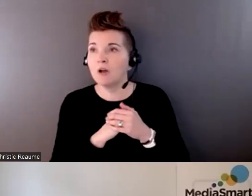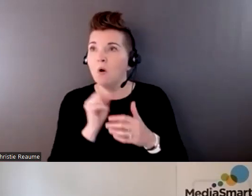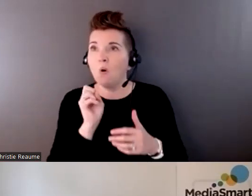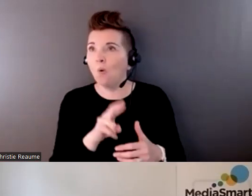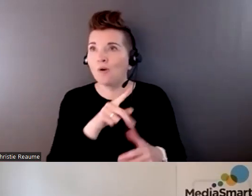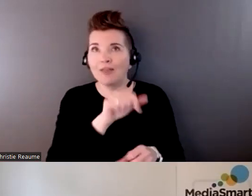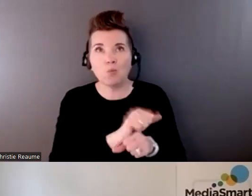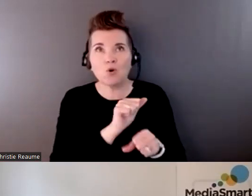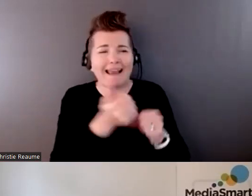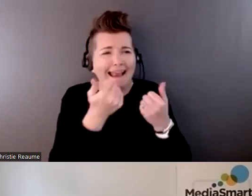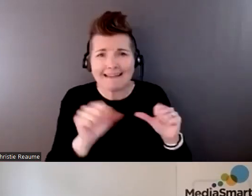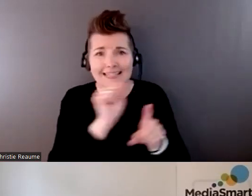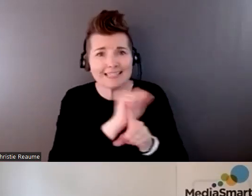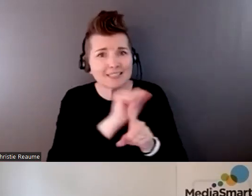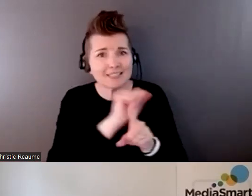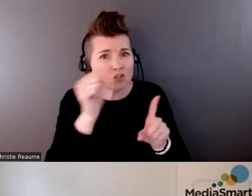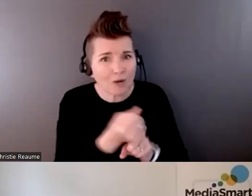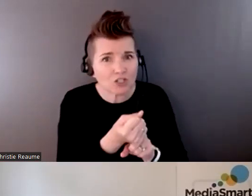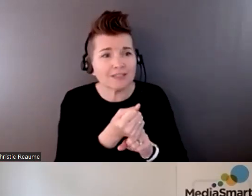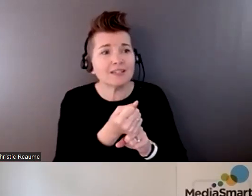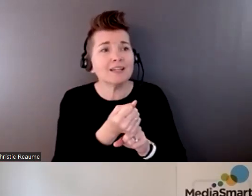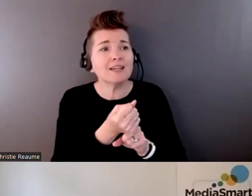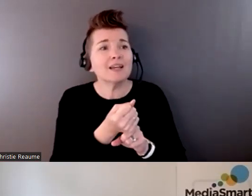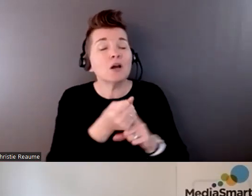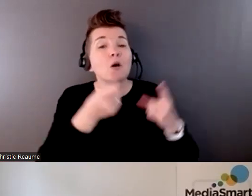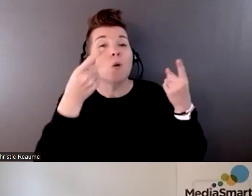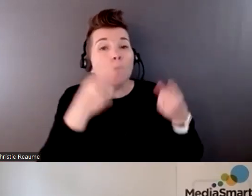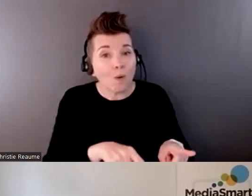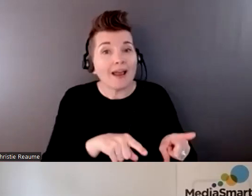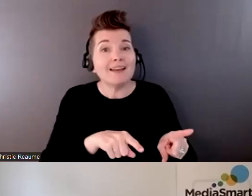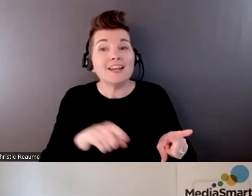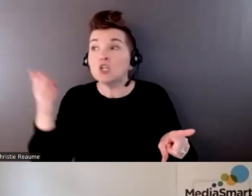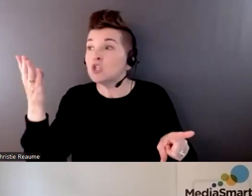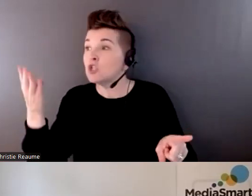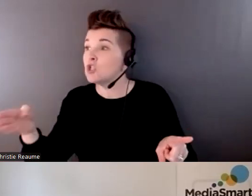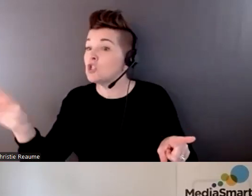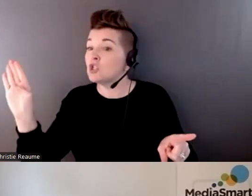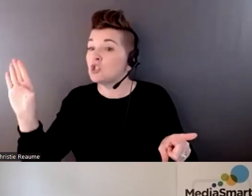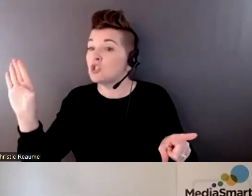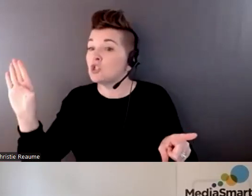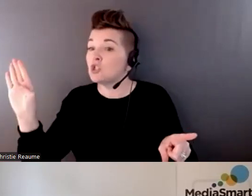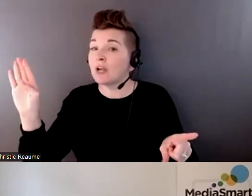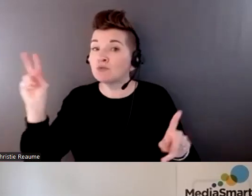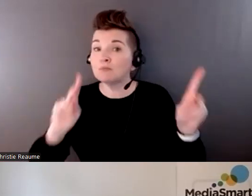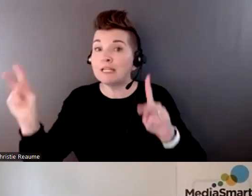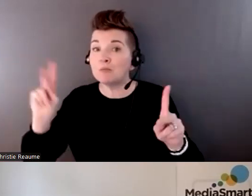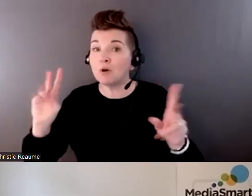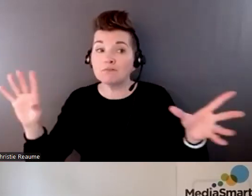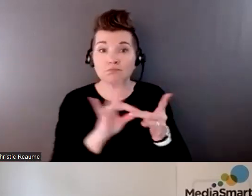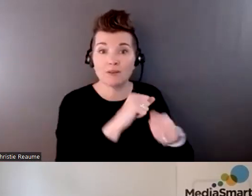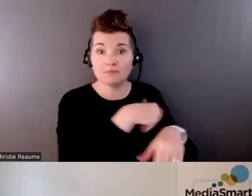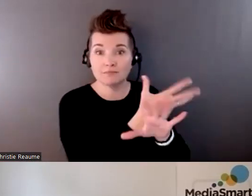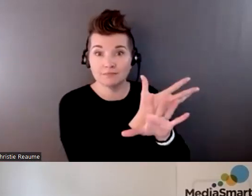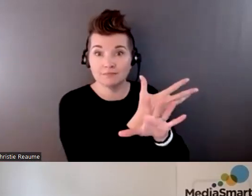any setting really where they are working with the public could take or could download this information and apply it